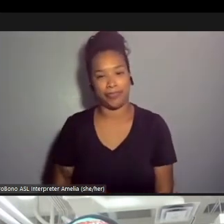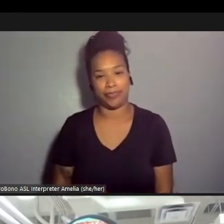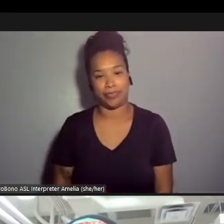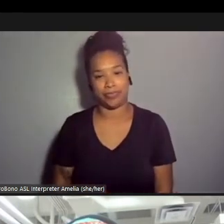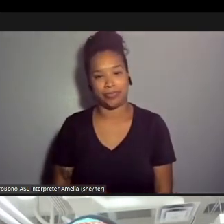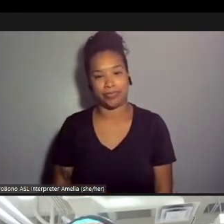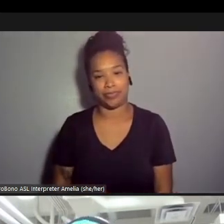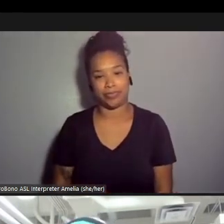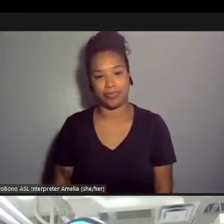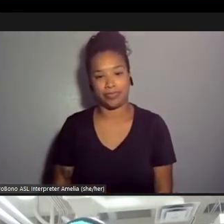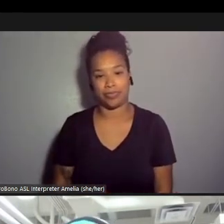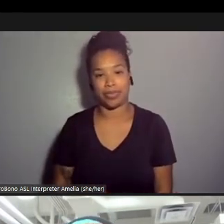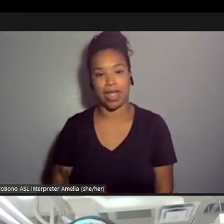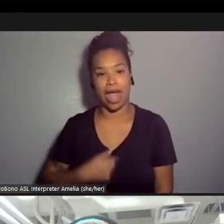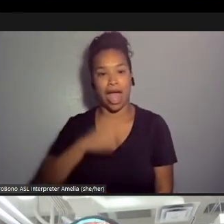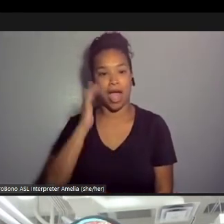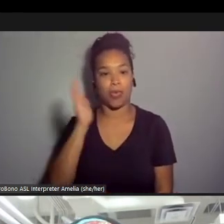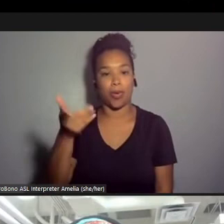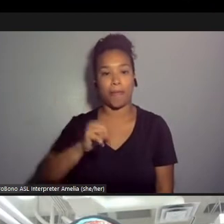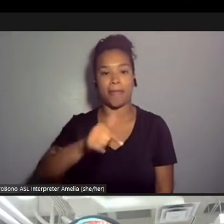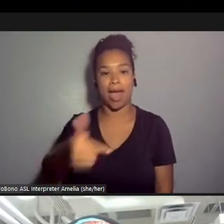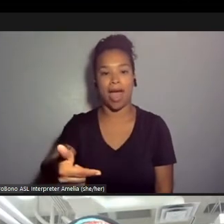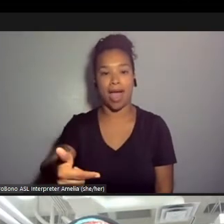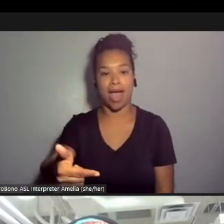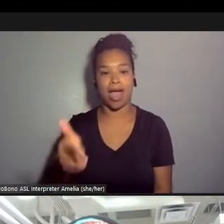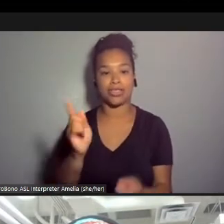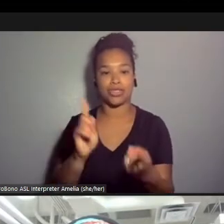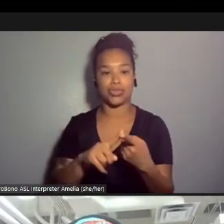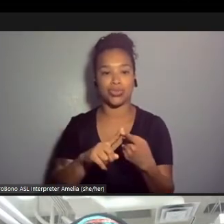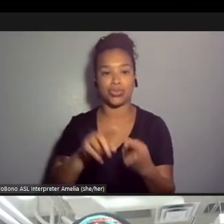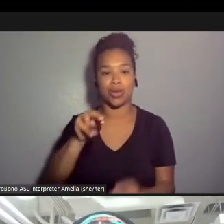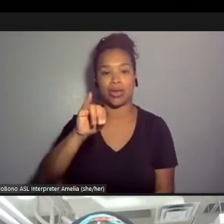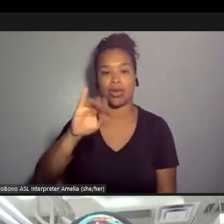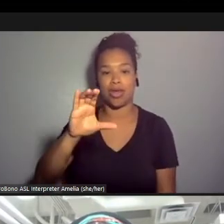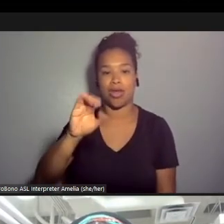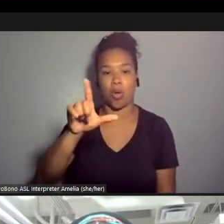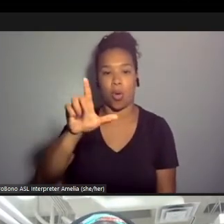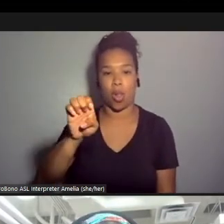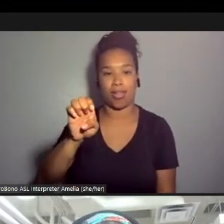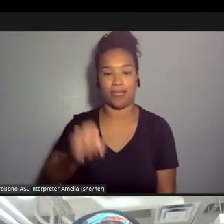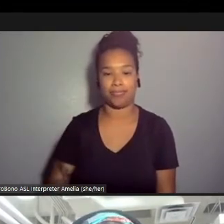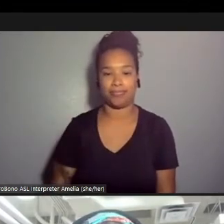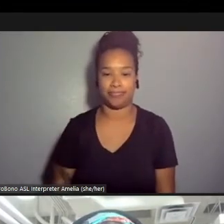I am going to pass this question from Jamie to Nicole.